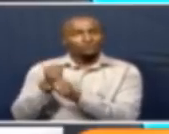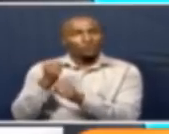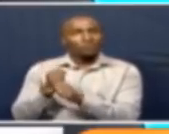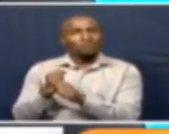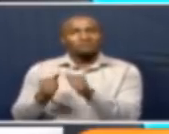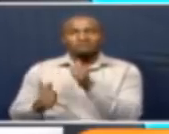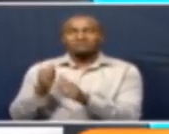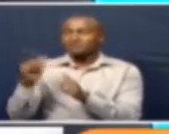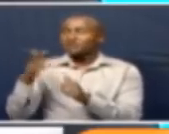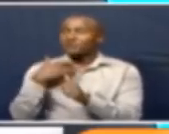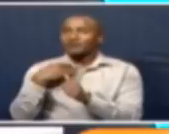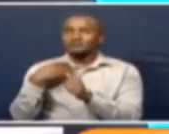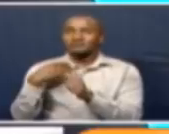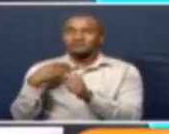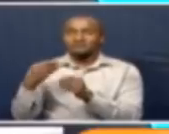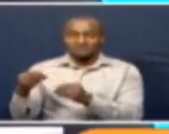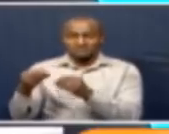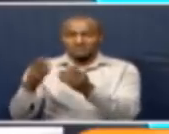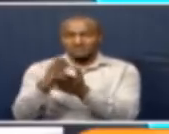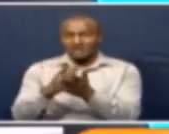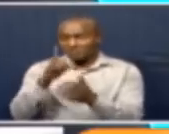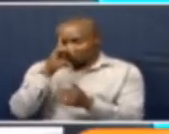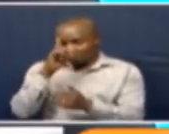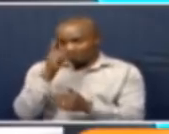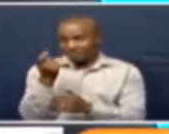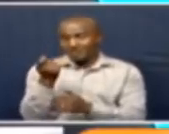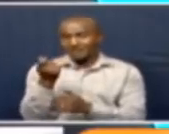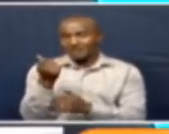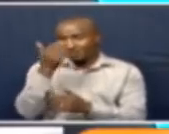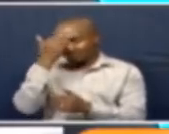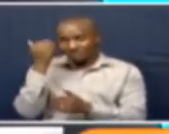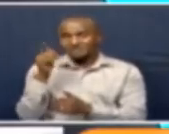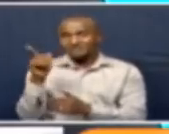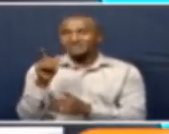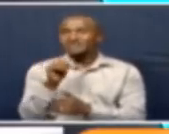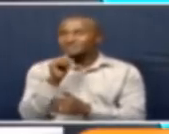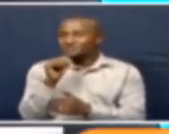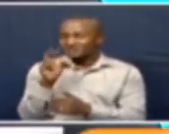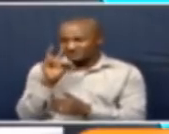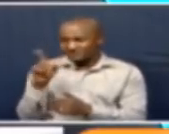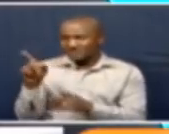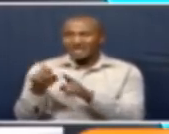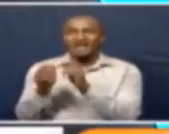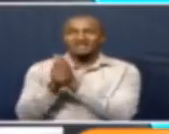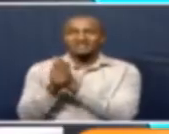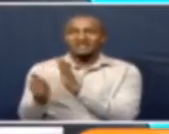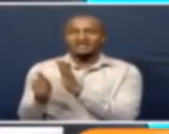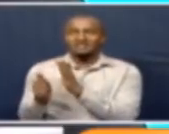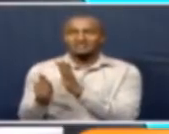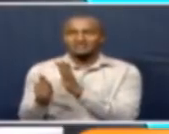offer models mediocre money because, you know, they don't view it as talent or something that is